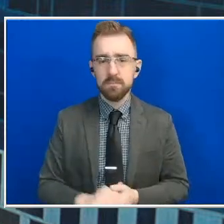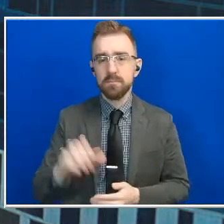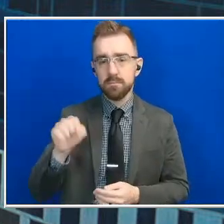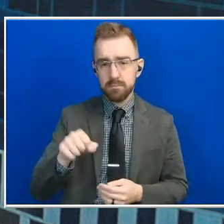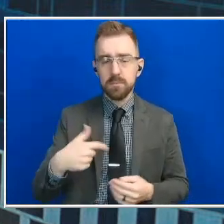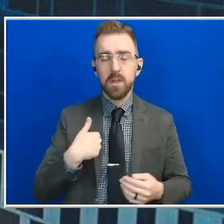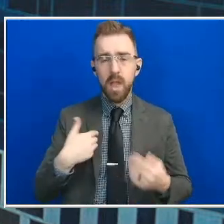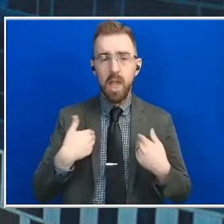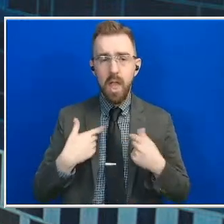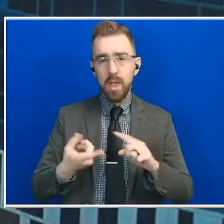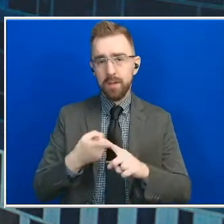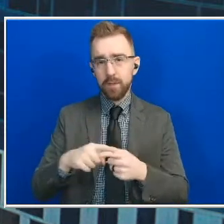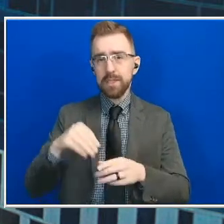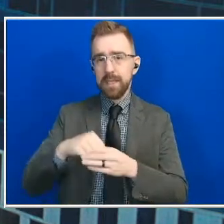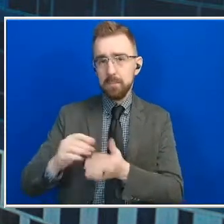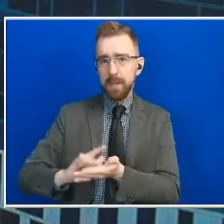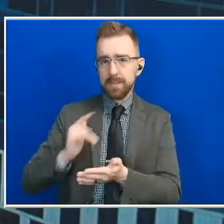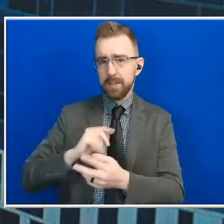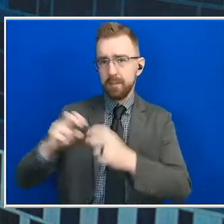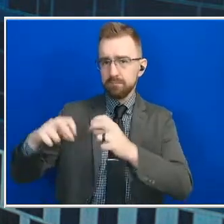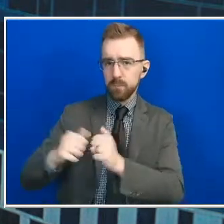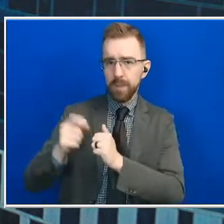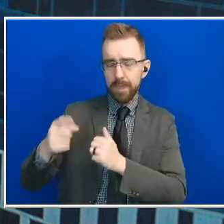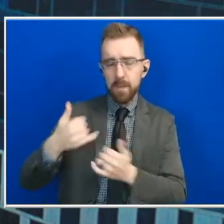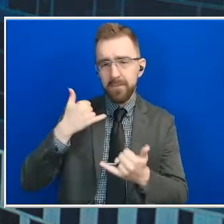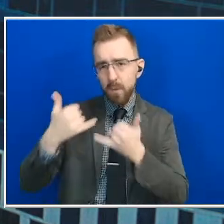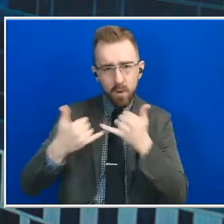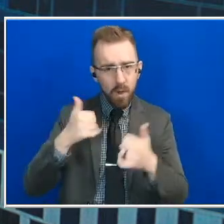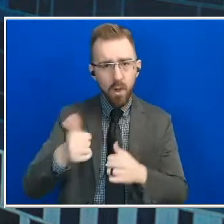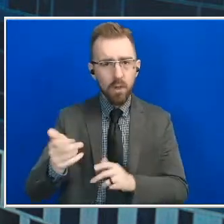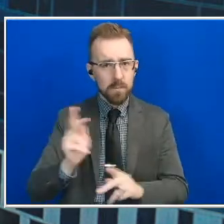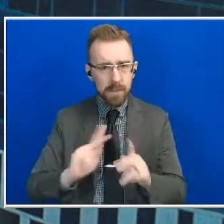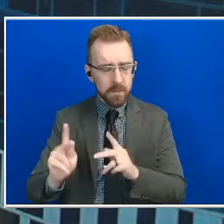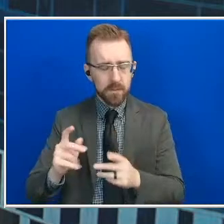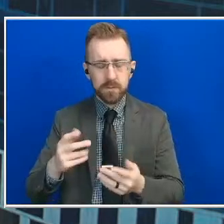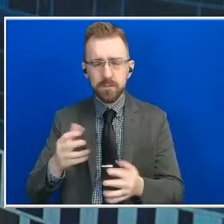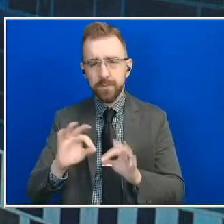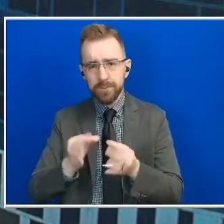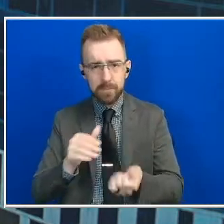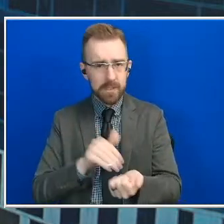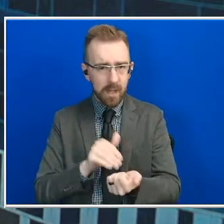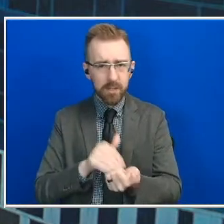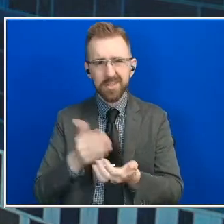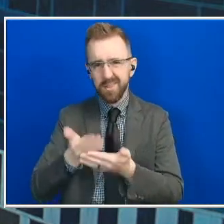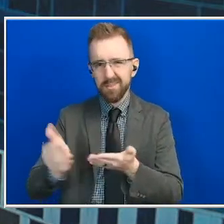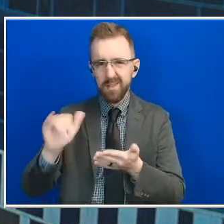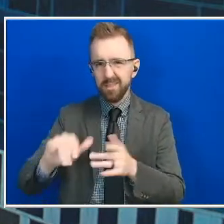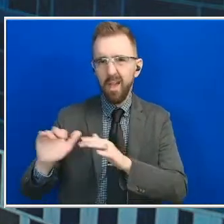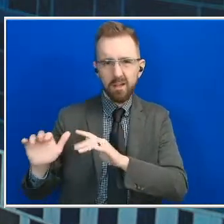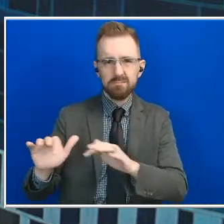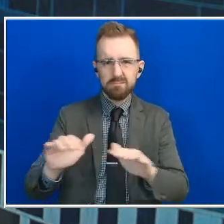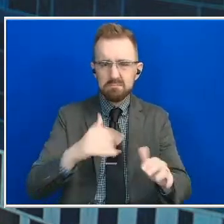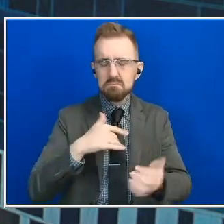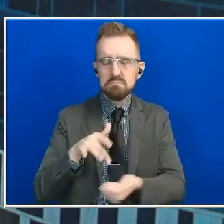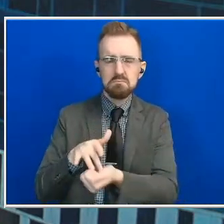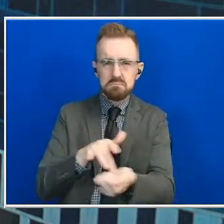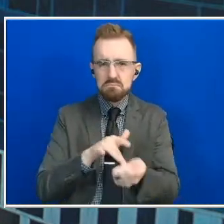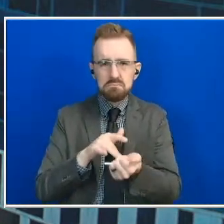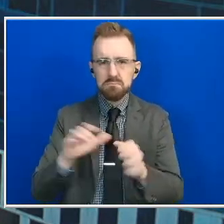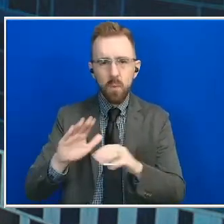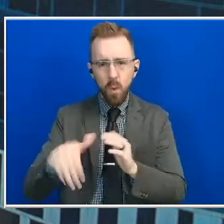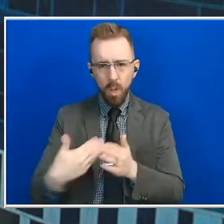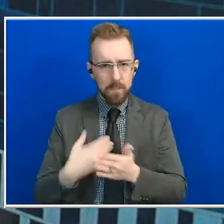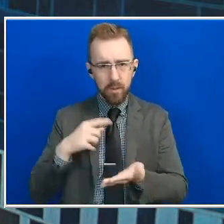I met with them. I made some phone calls to other people, to family doctors, things like that. And did all my research about how can I